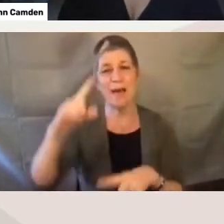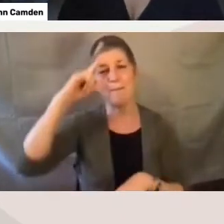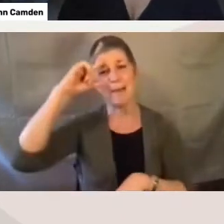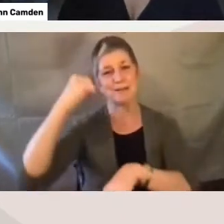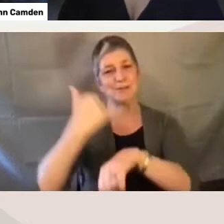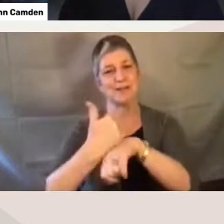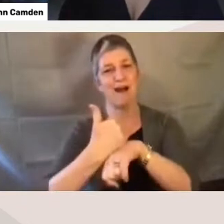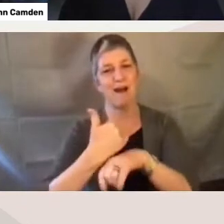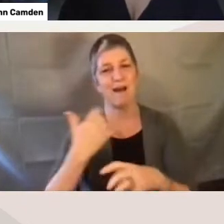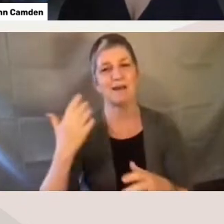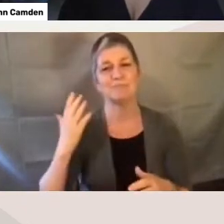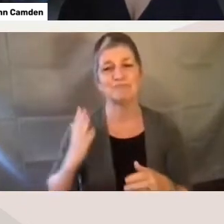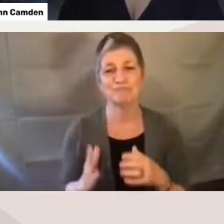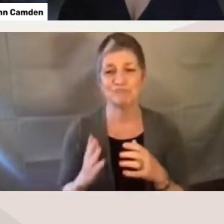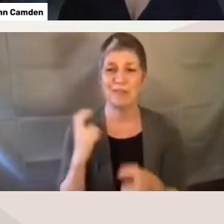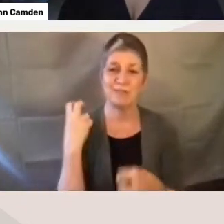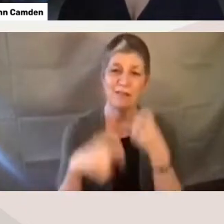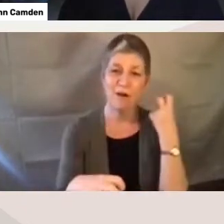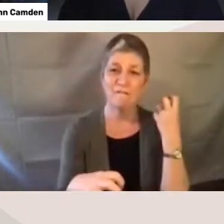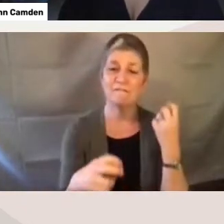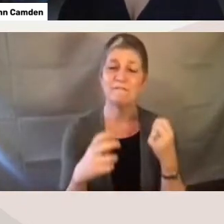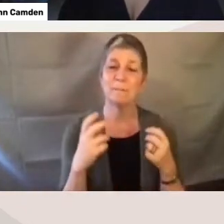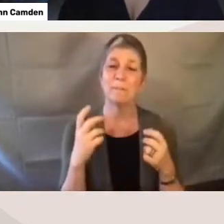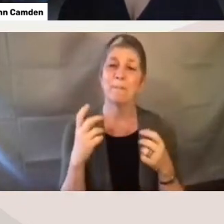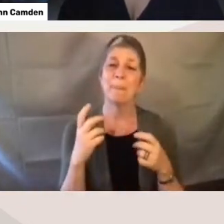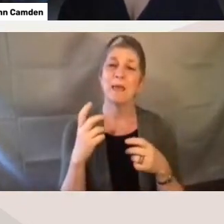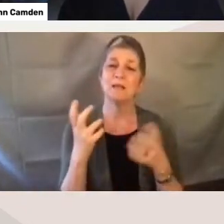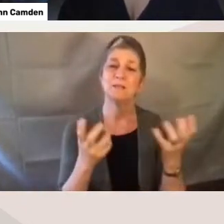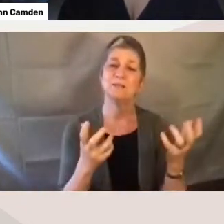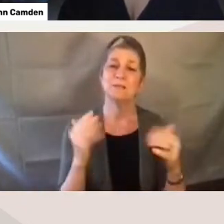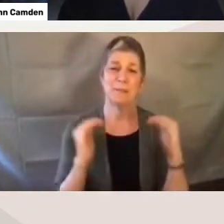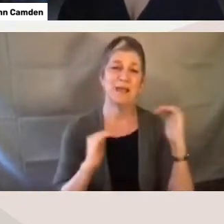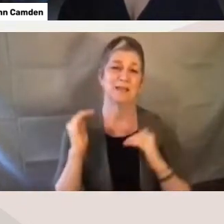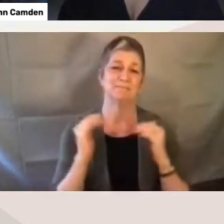of things that are tough to juggle.